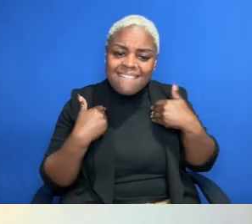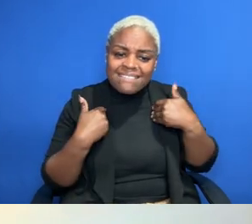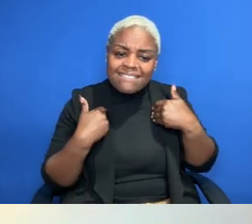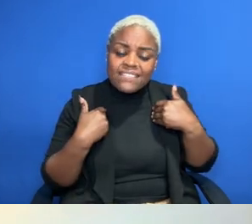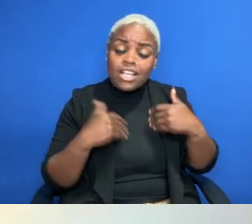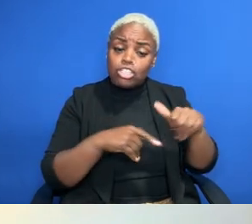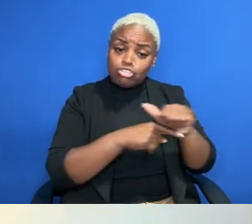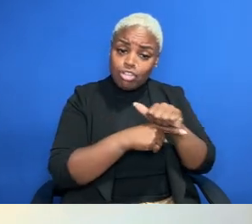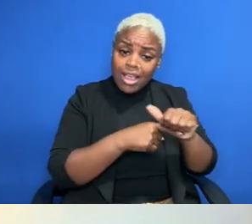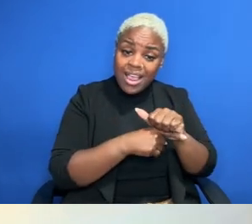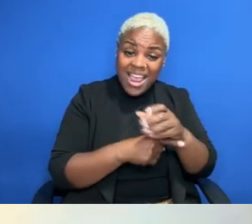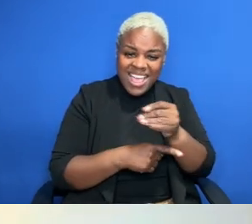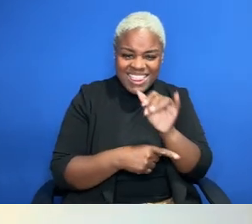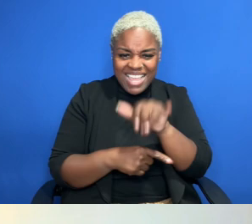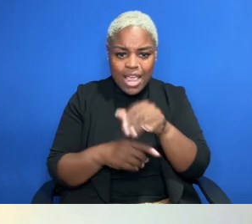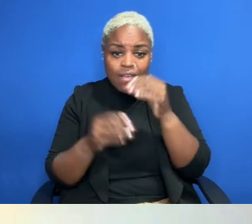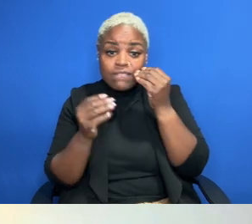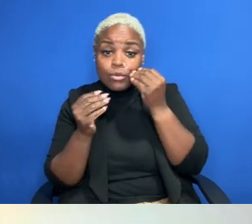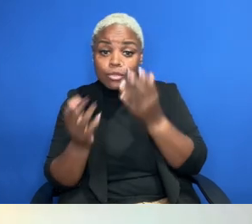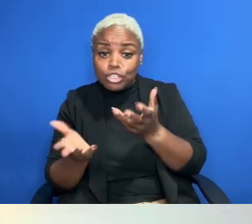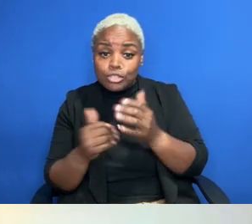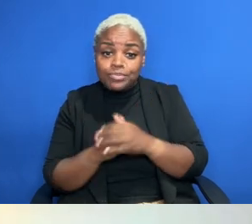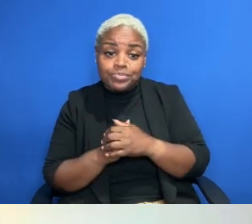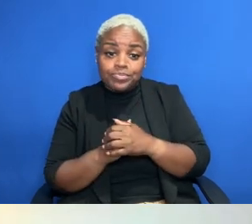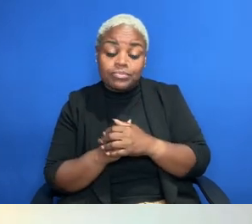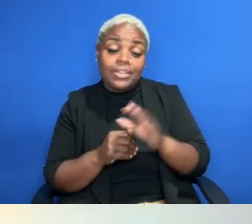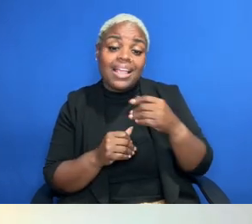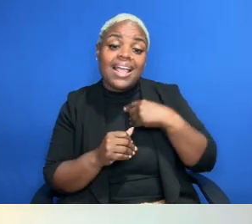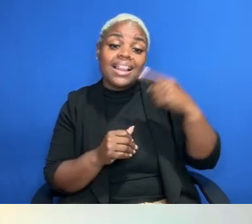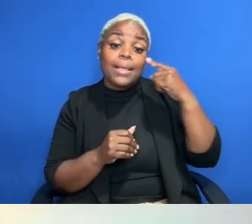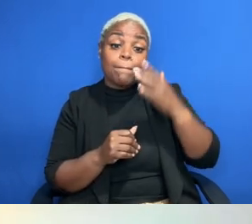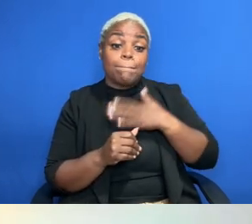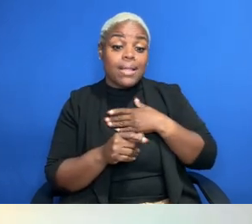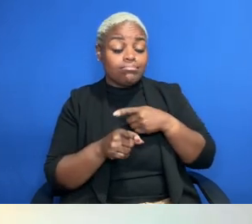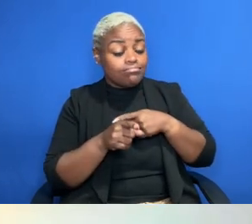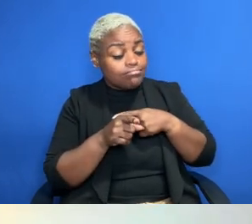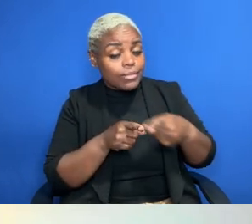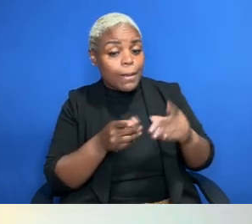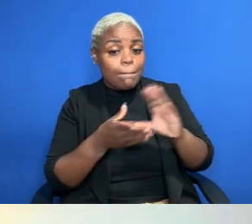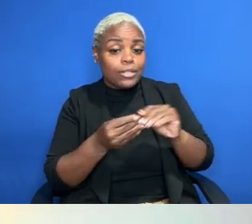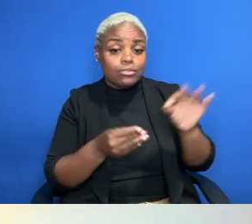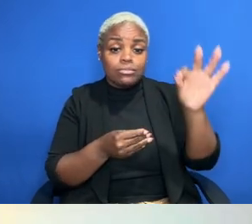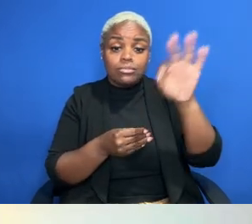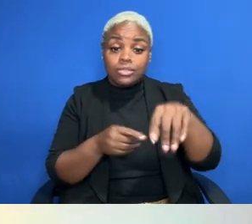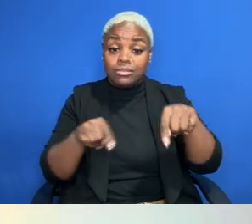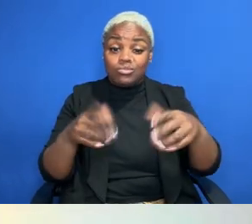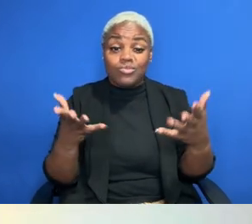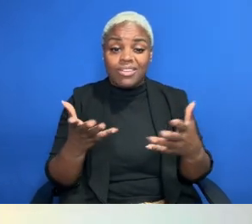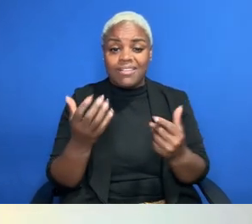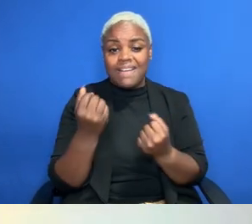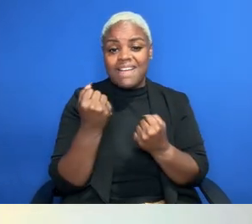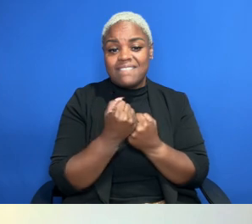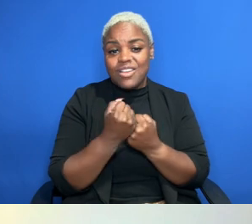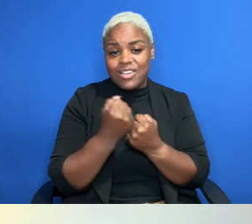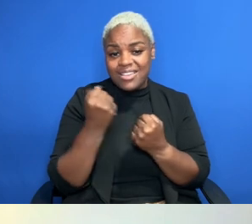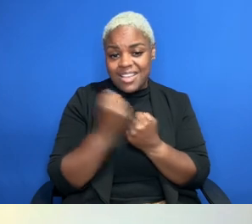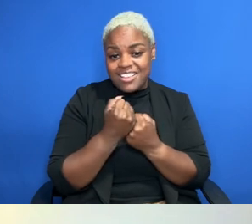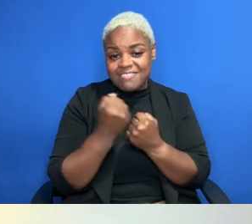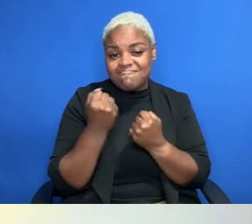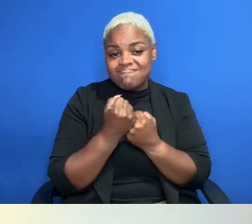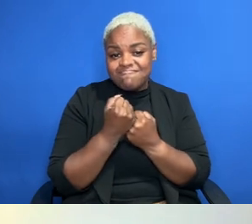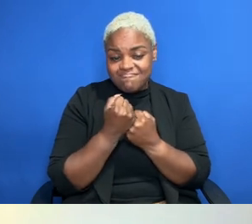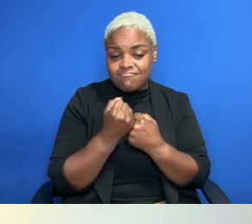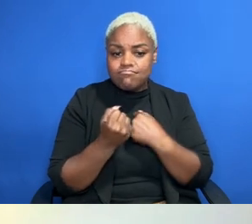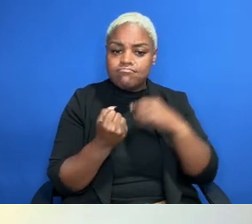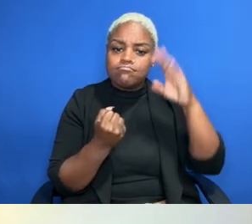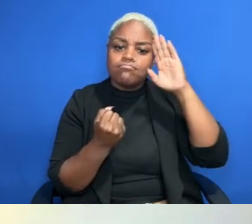the schools do have that training and that information. So I think that's, you know, my main message is just, you know,